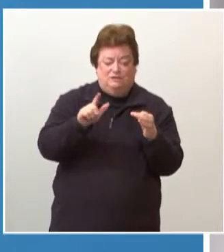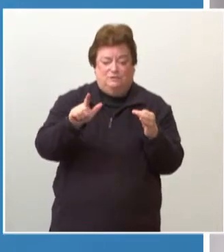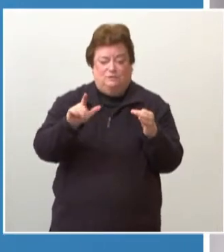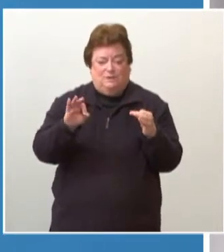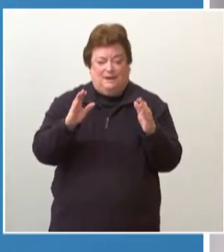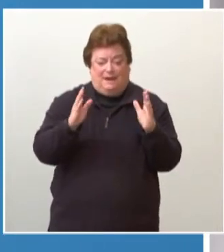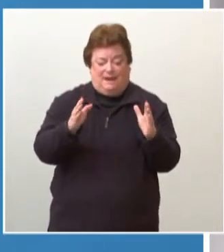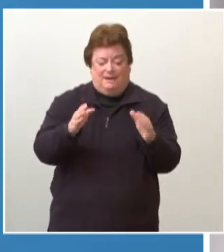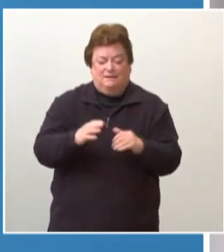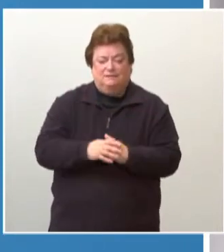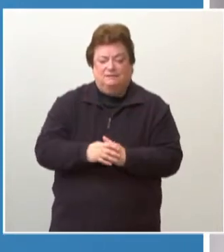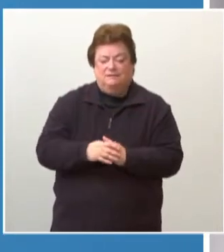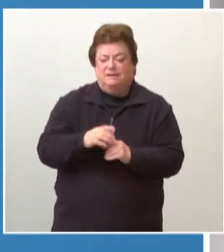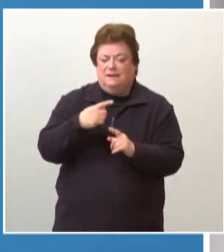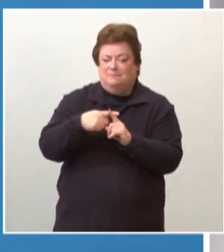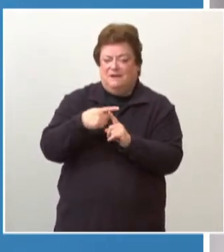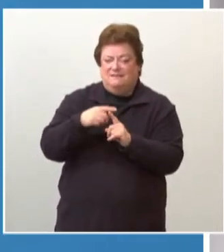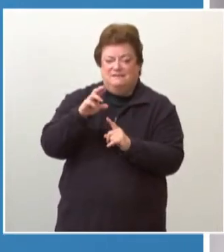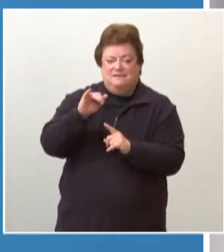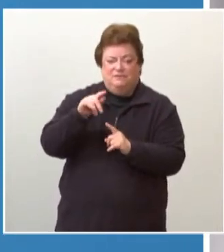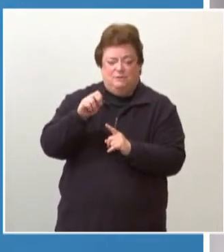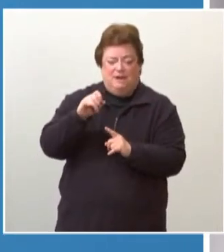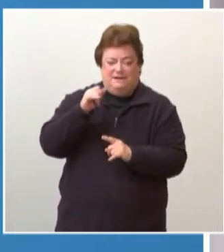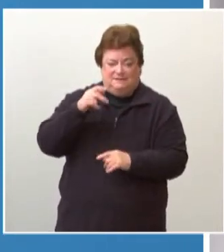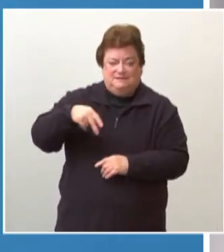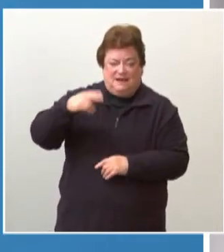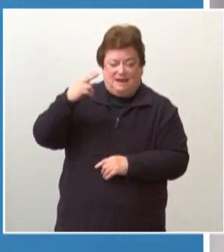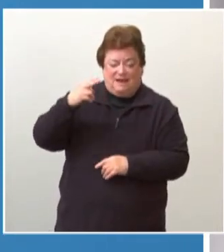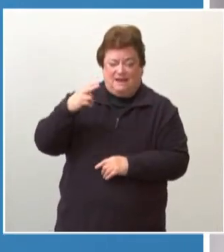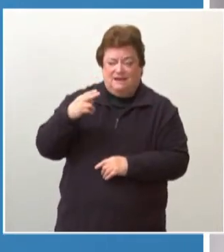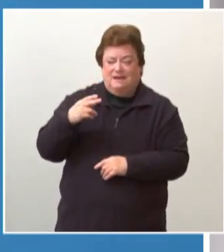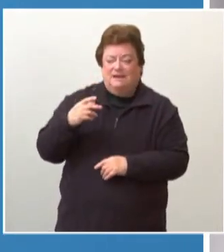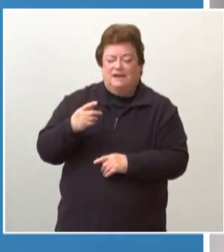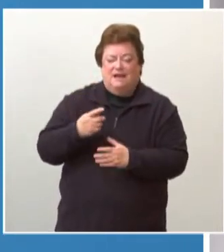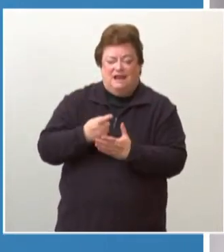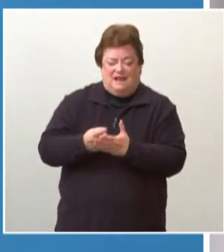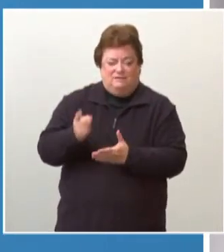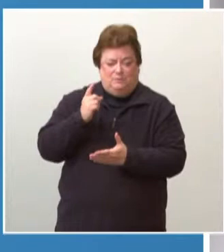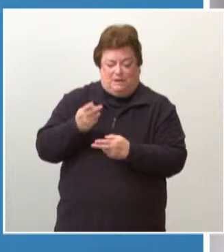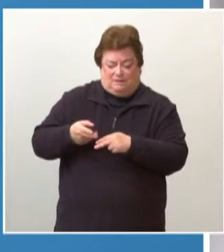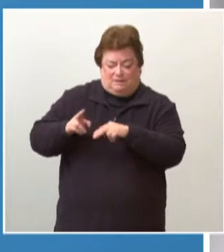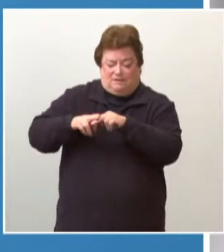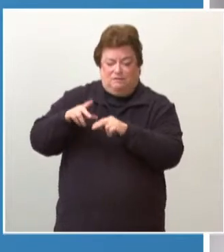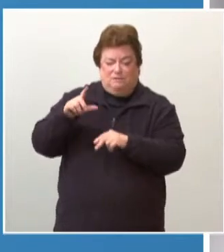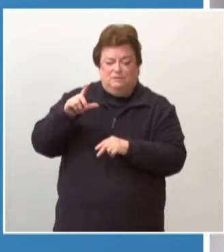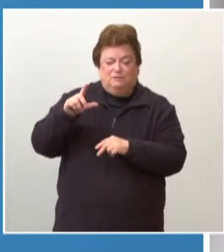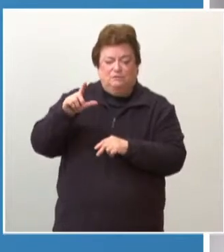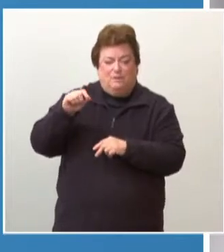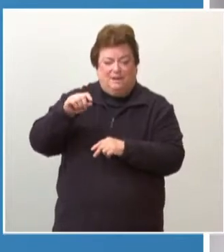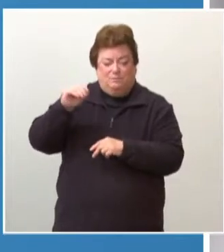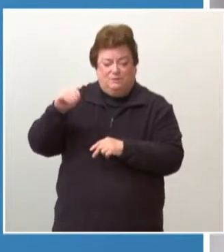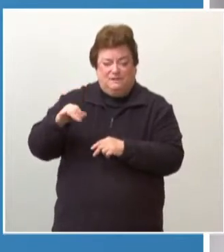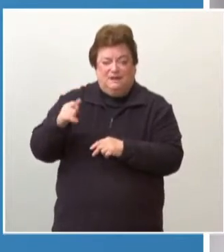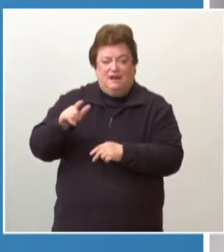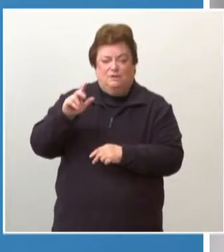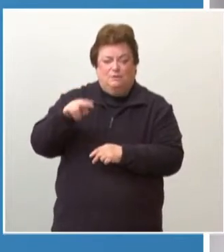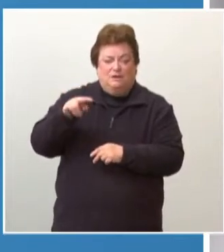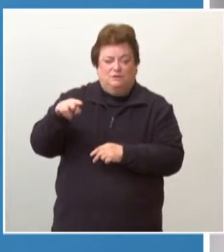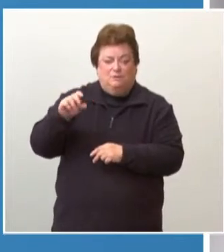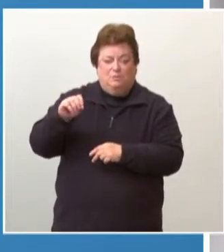The positivity rate is also very high. Last week it rose about 20%, ending at